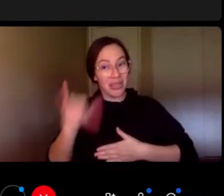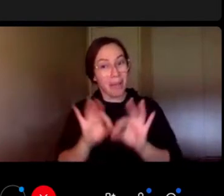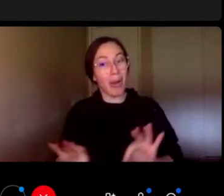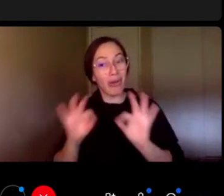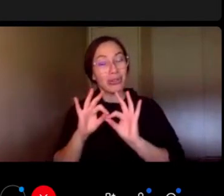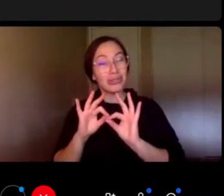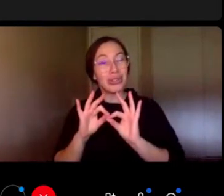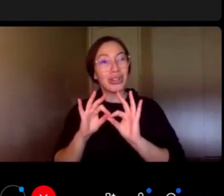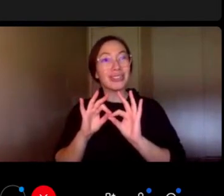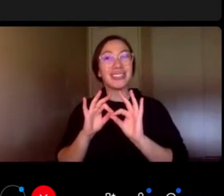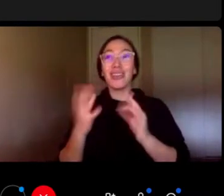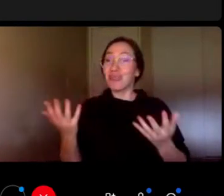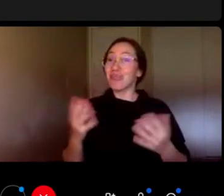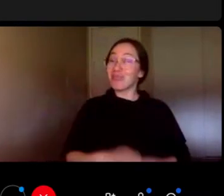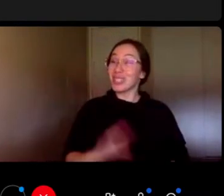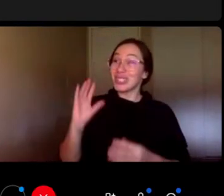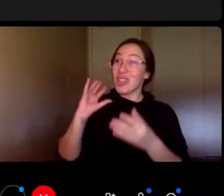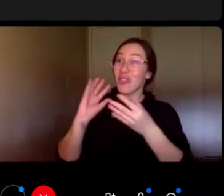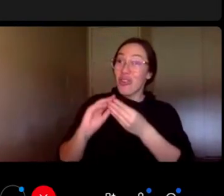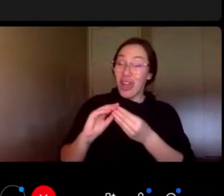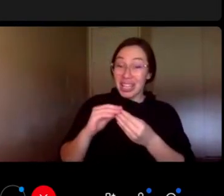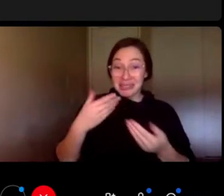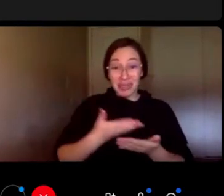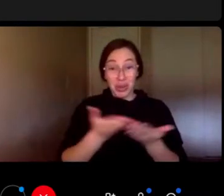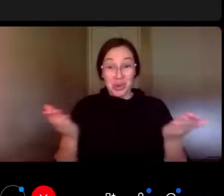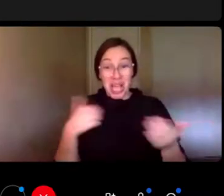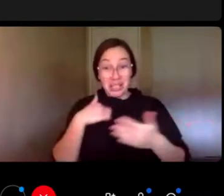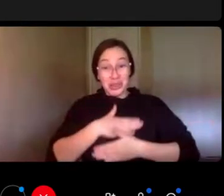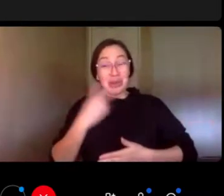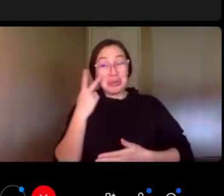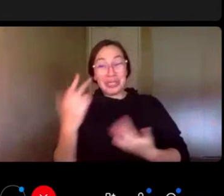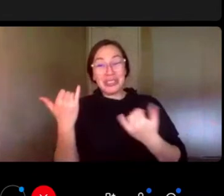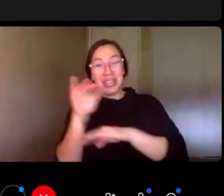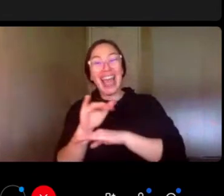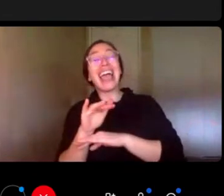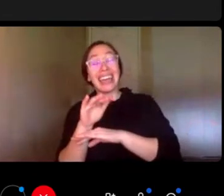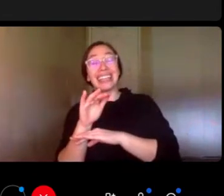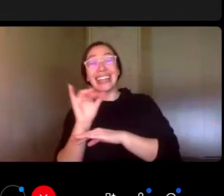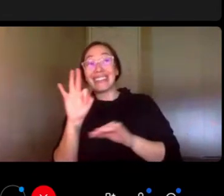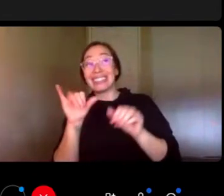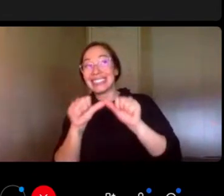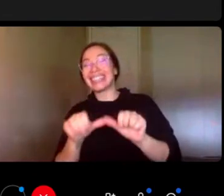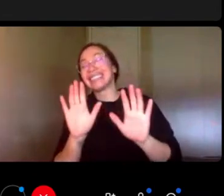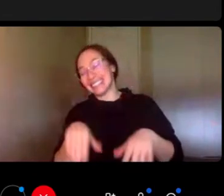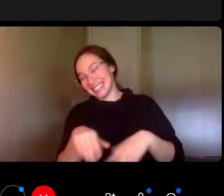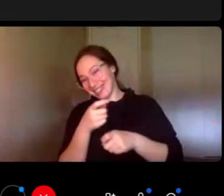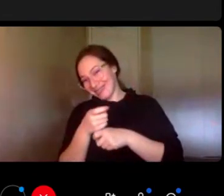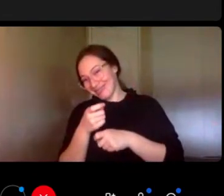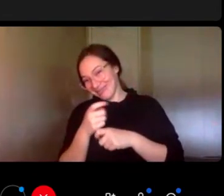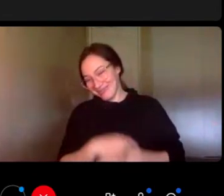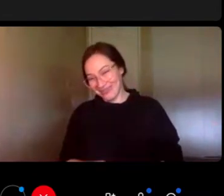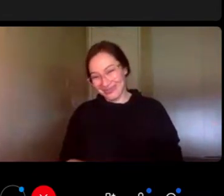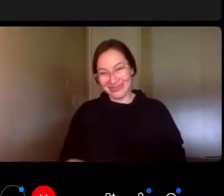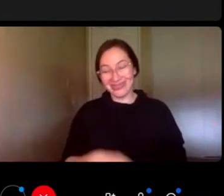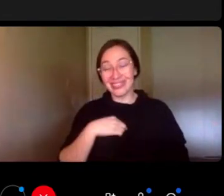And then so far, you're people I enjoy. We'll see how the night goes. But so far, I'm liking your